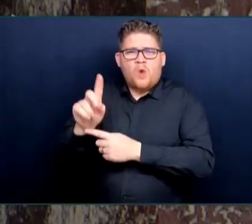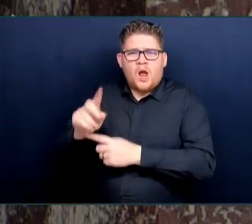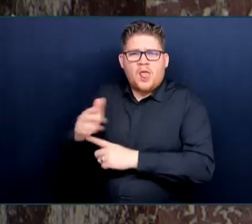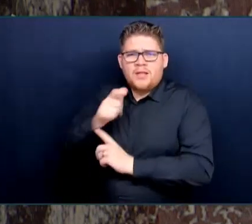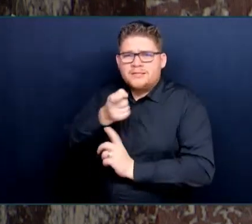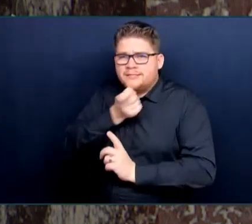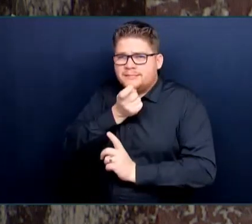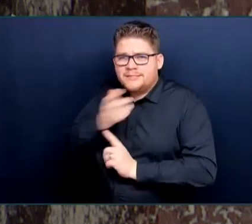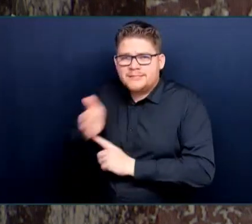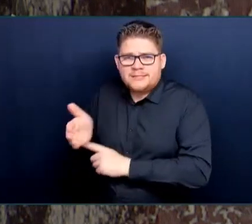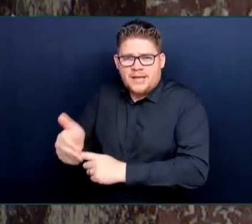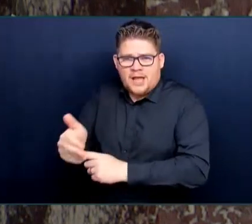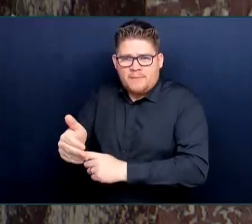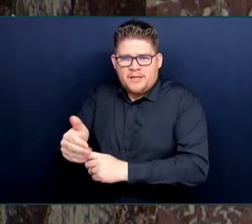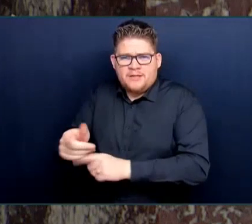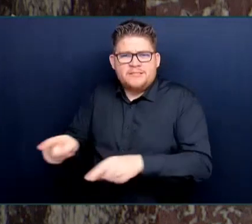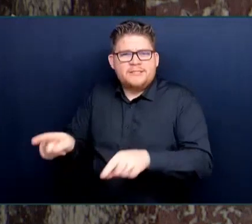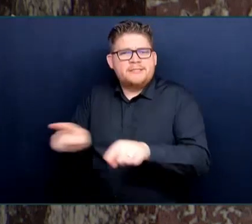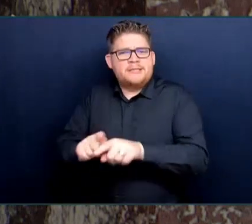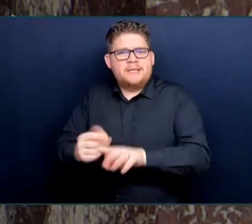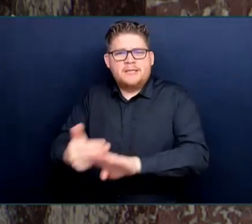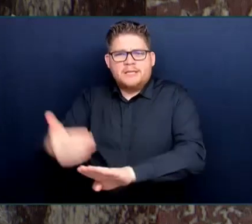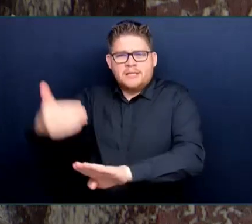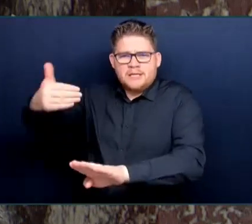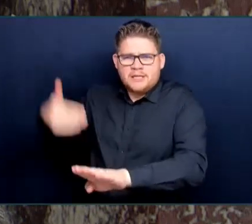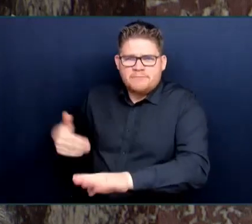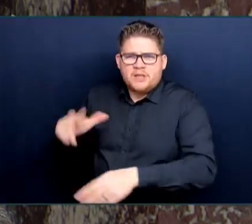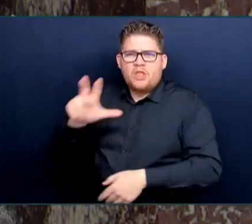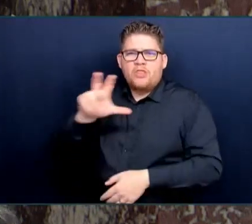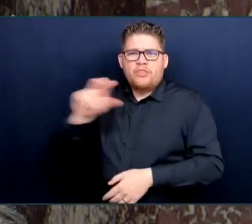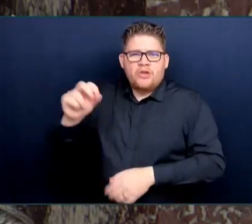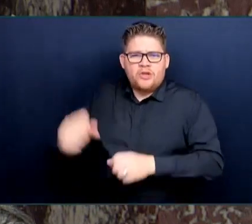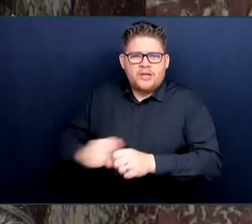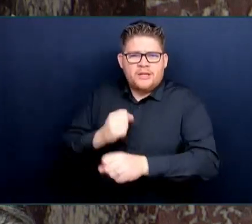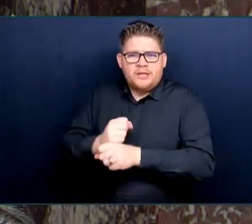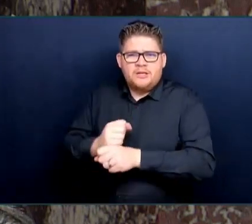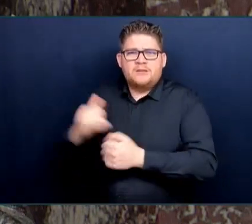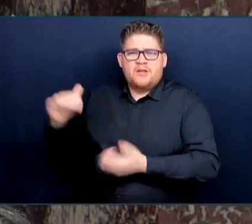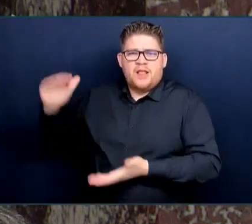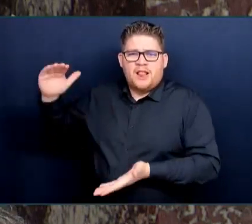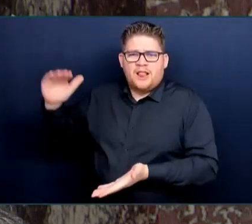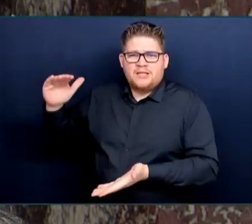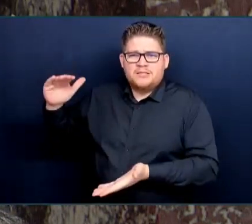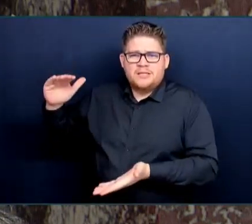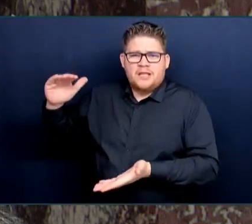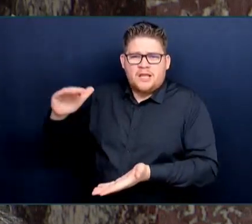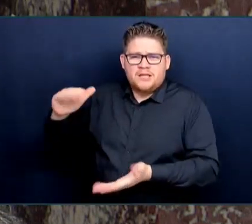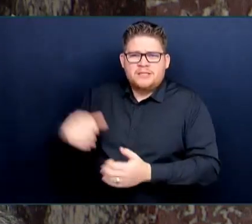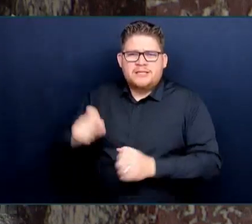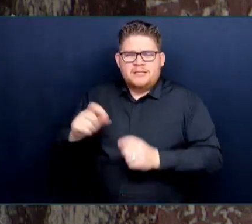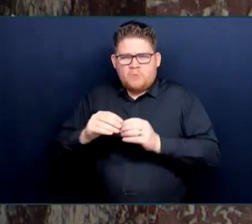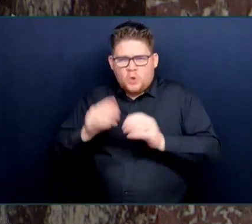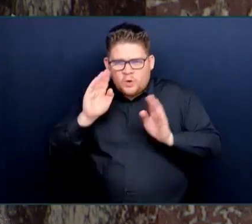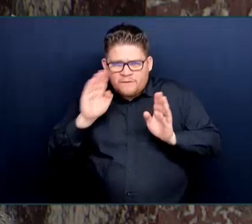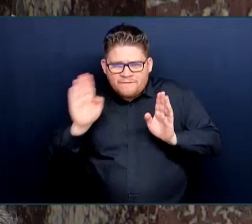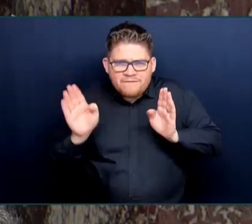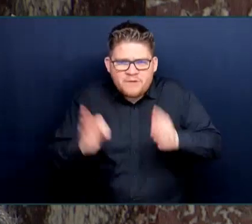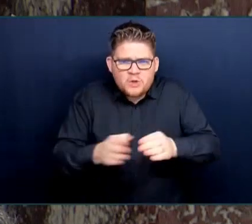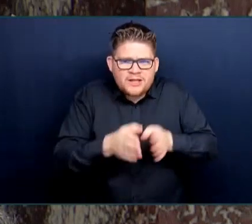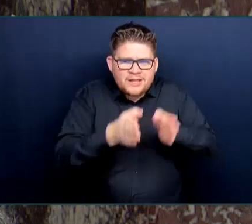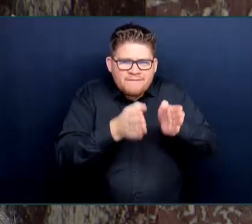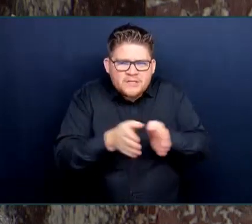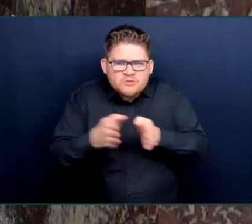the commons and more protective of individual wealth and pursuits. He highlighted how the